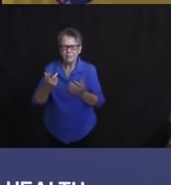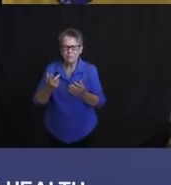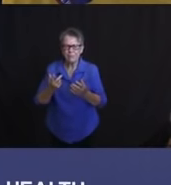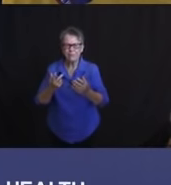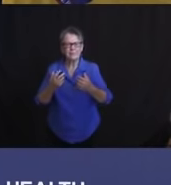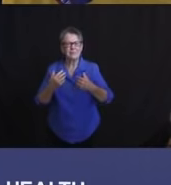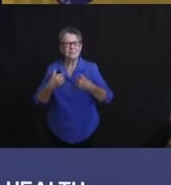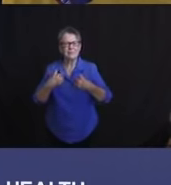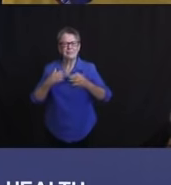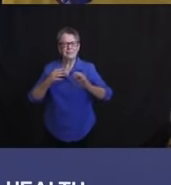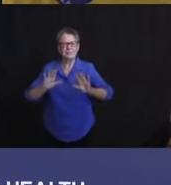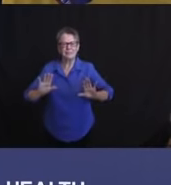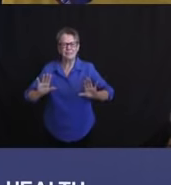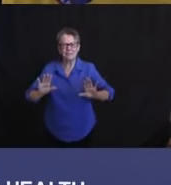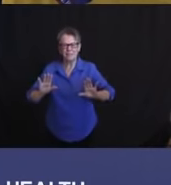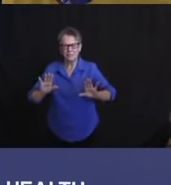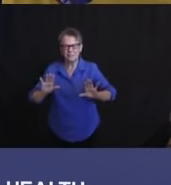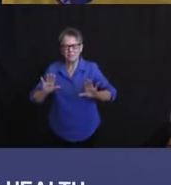haven't received your ballot?